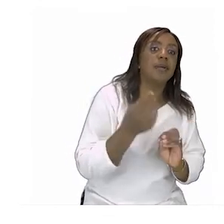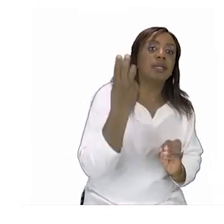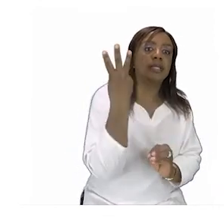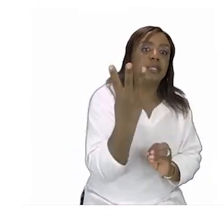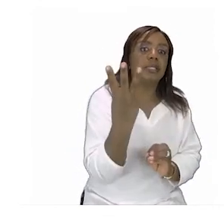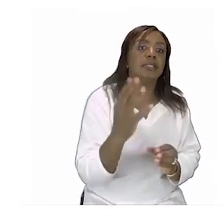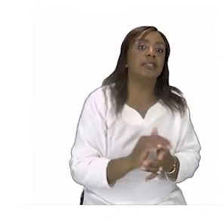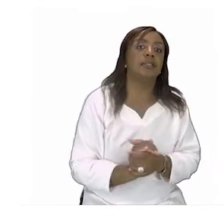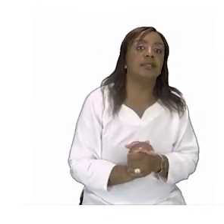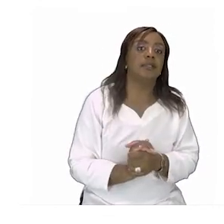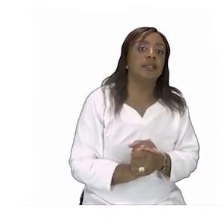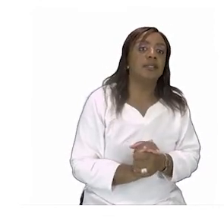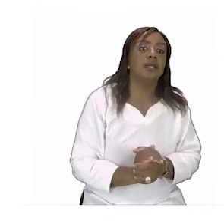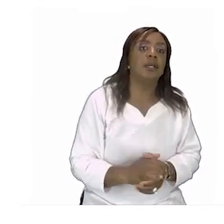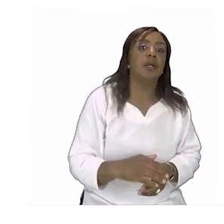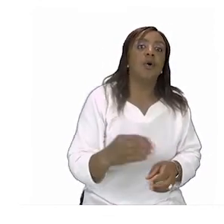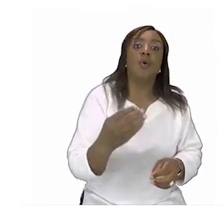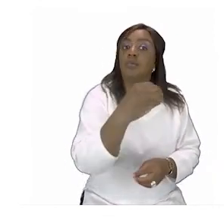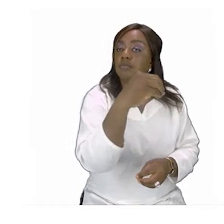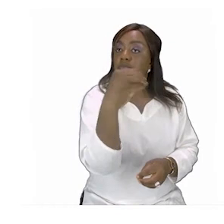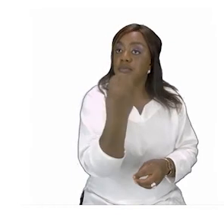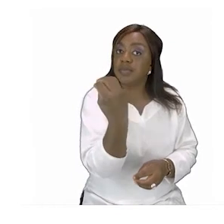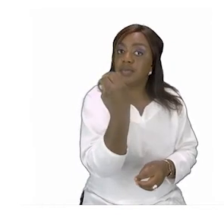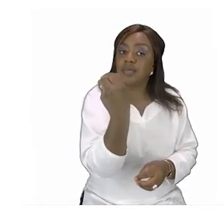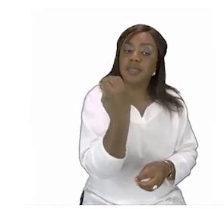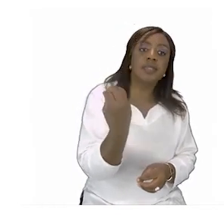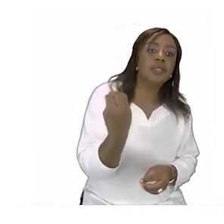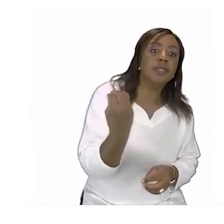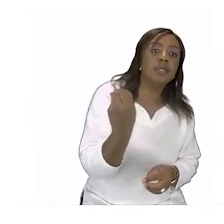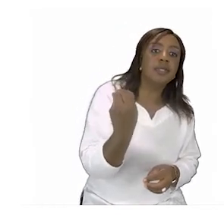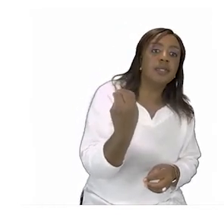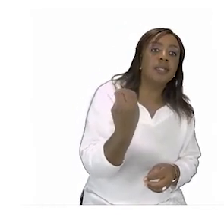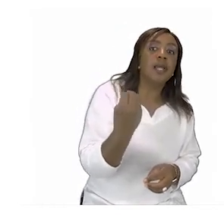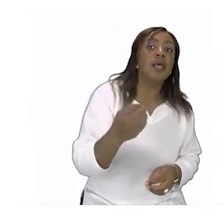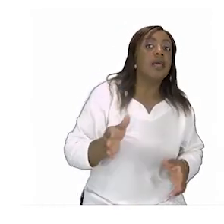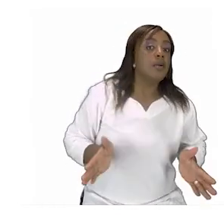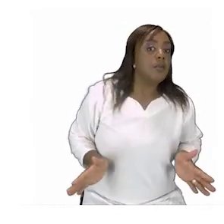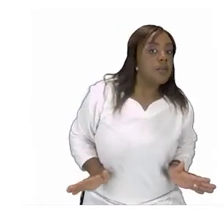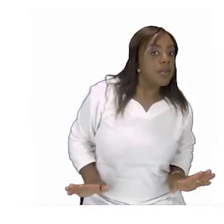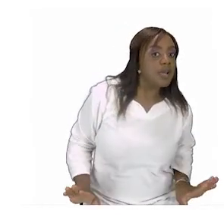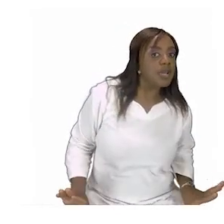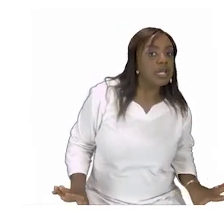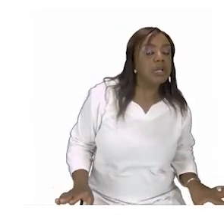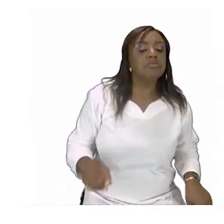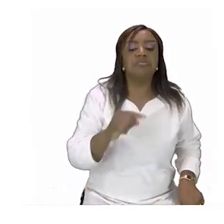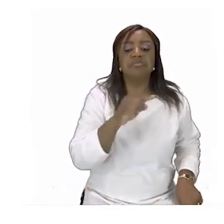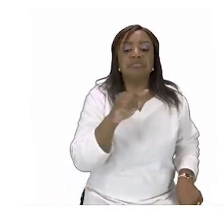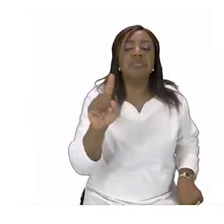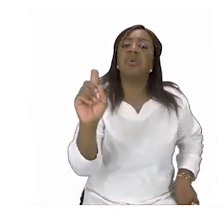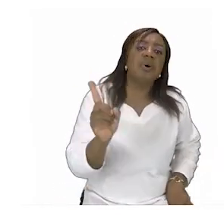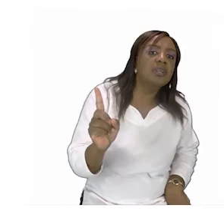move to number three. Let's read it together. On Saturday,